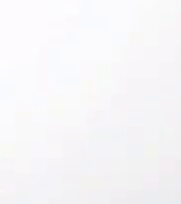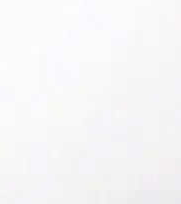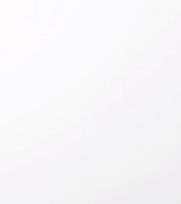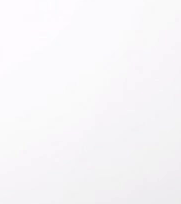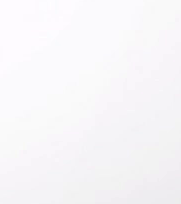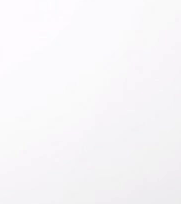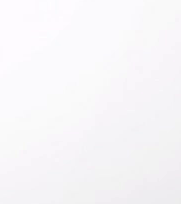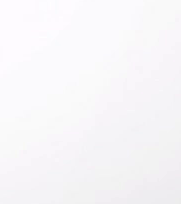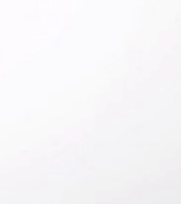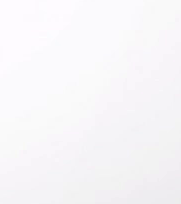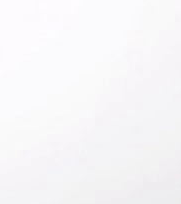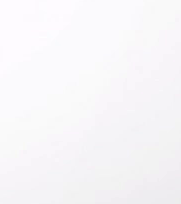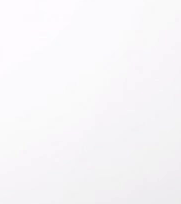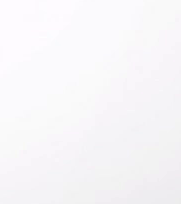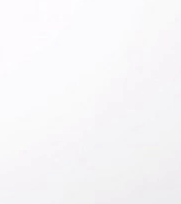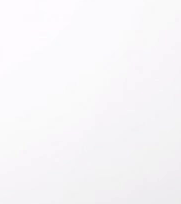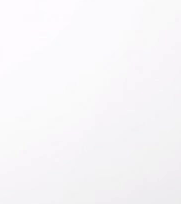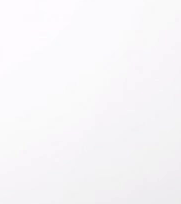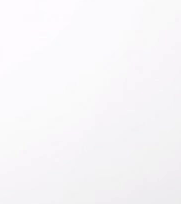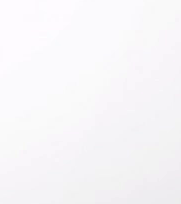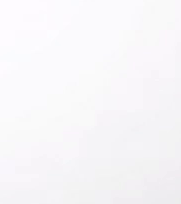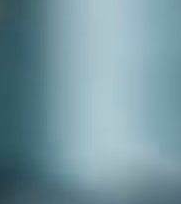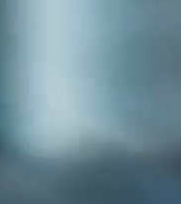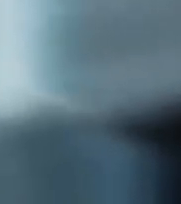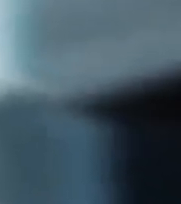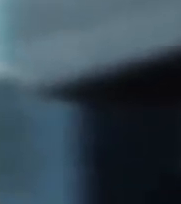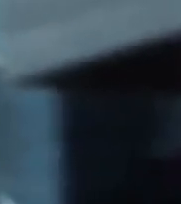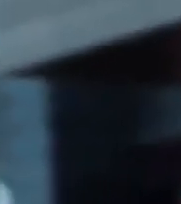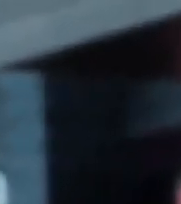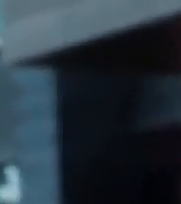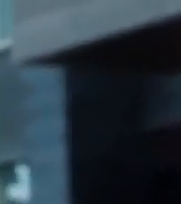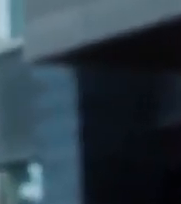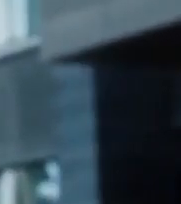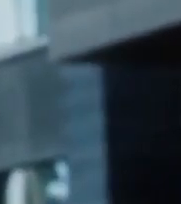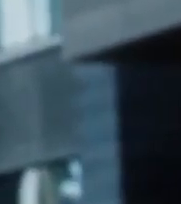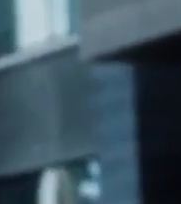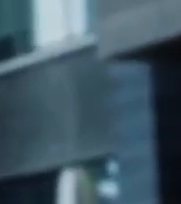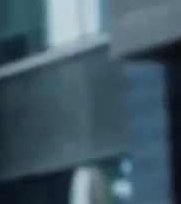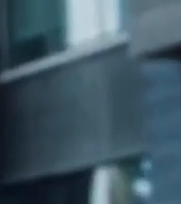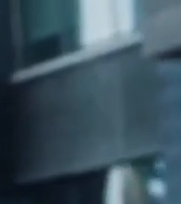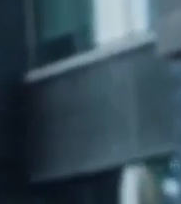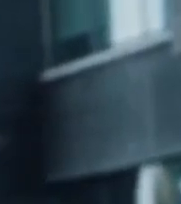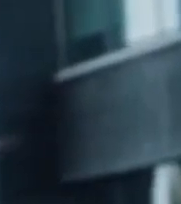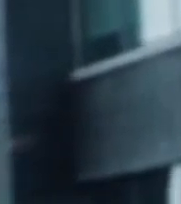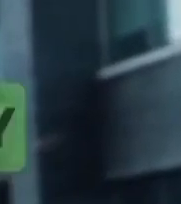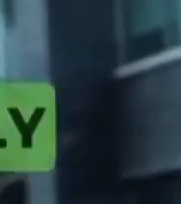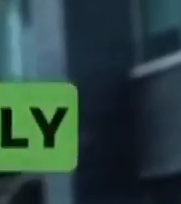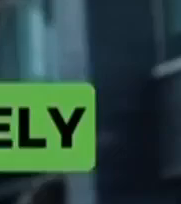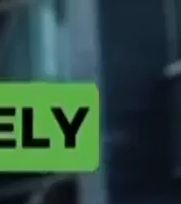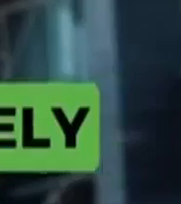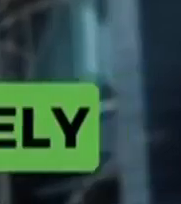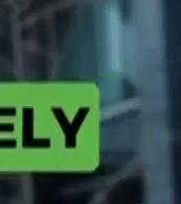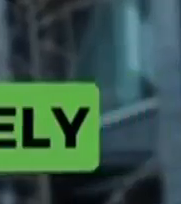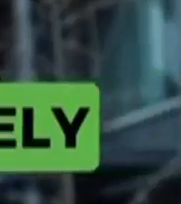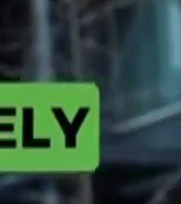accurate data to promote responsible lending practices. Trust Credit Data CRB for reliable and